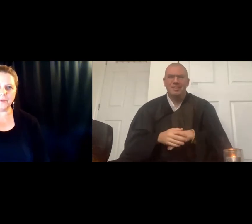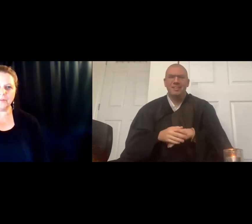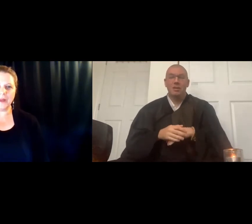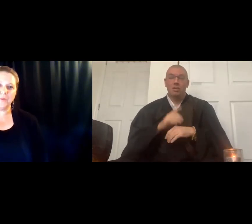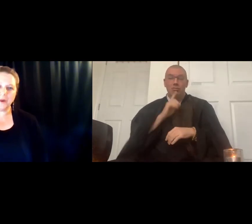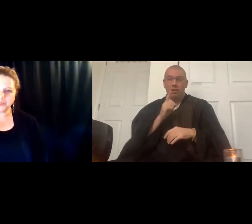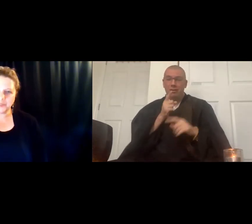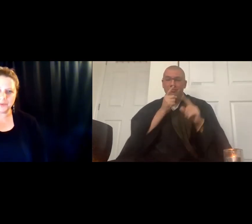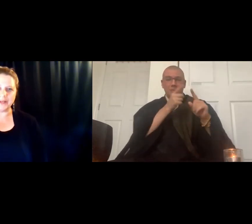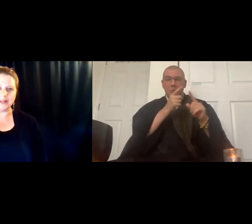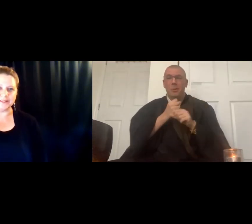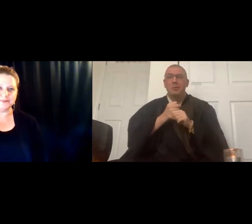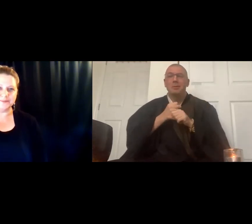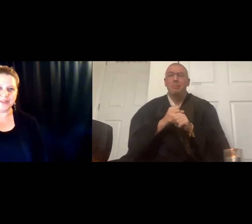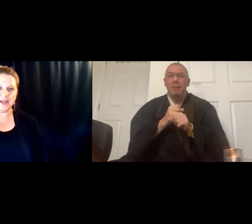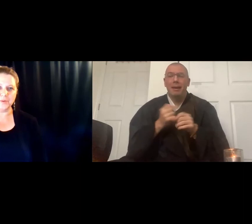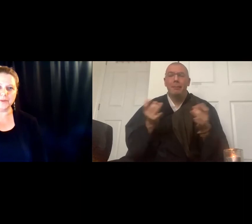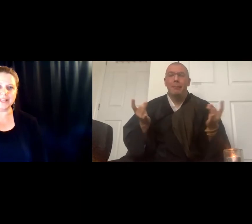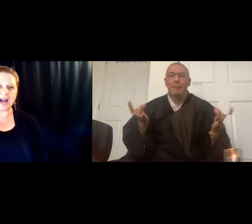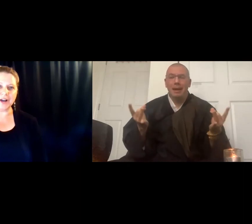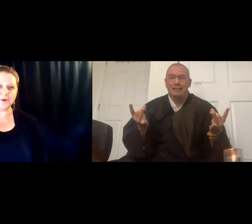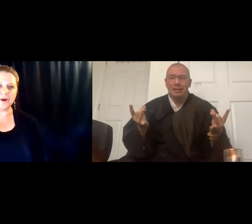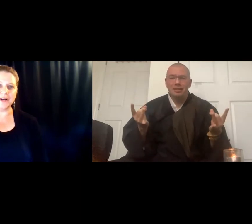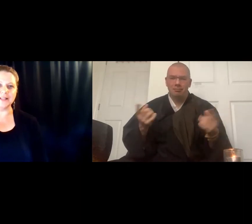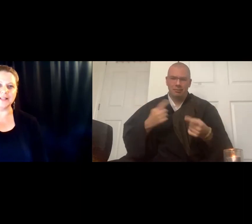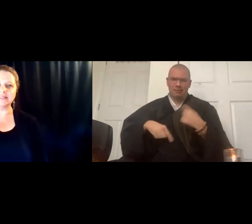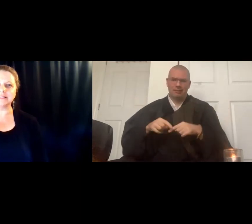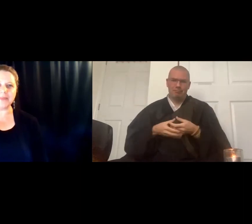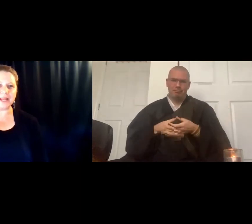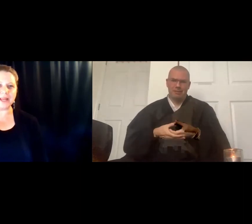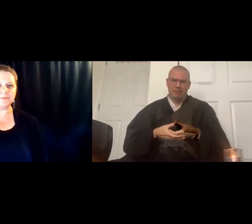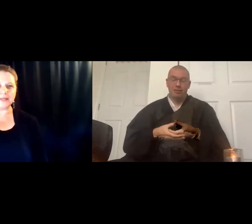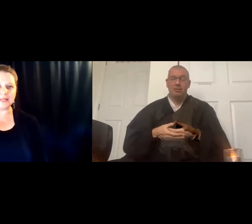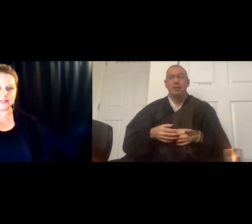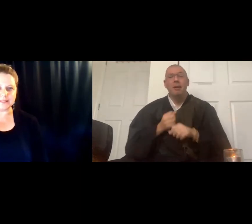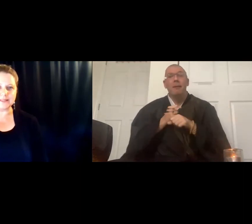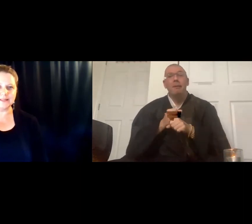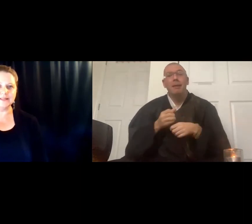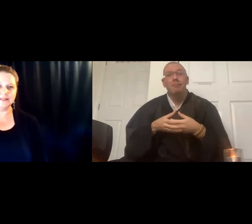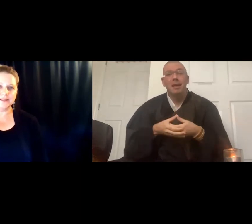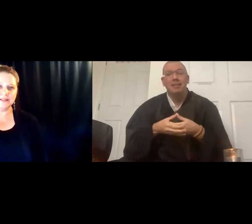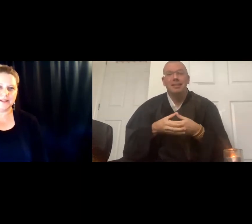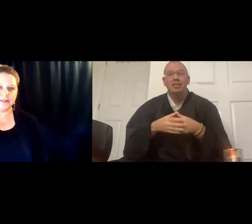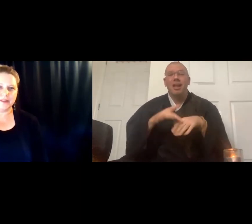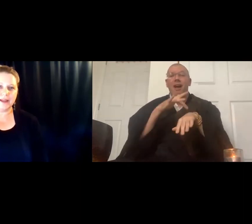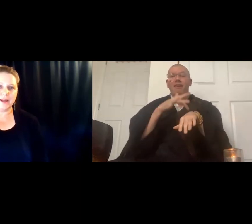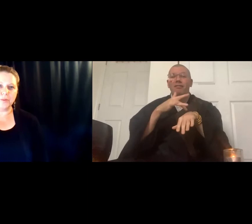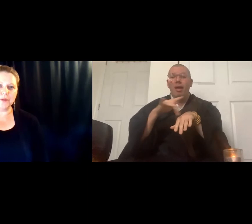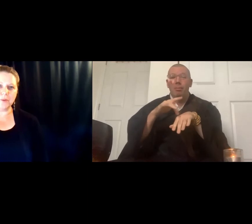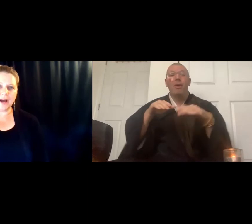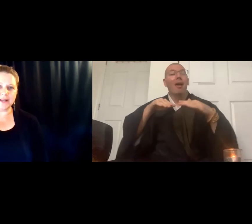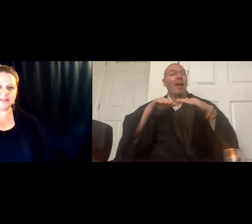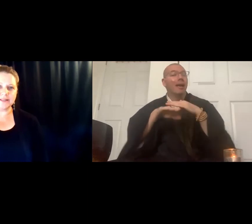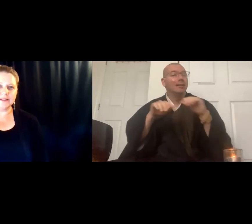You know, and what we're doing. Really, our goal is to make peace.